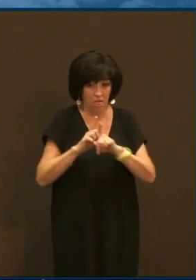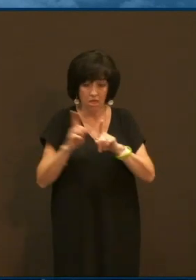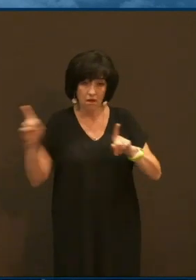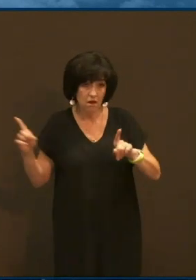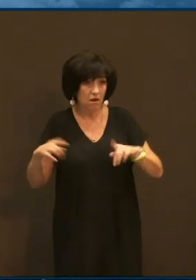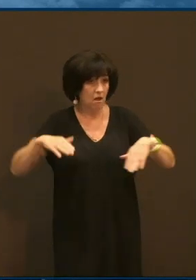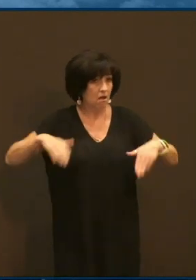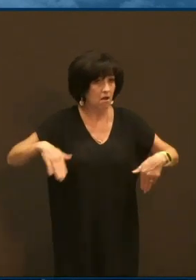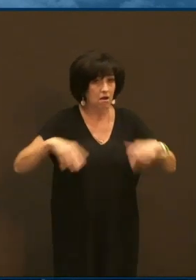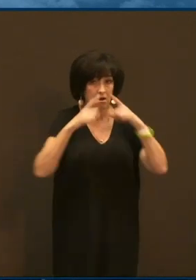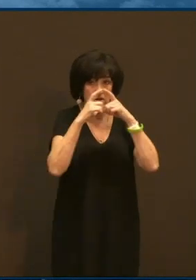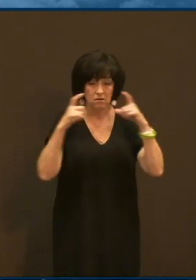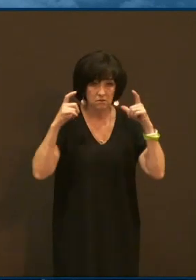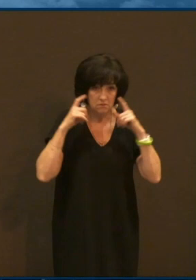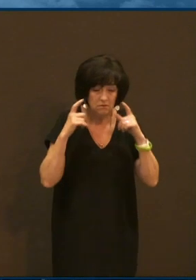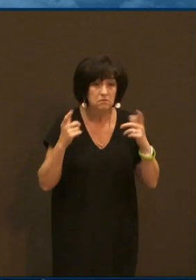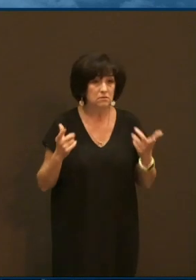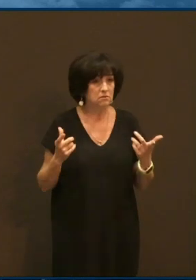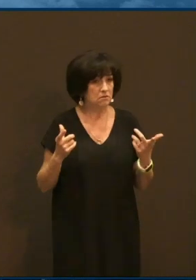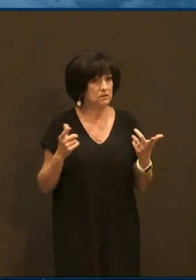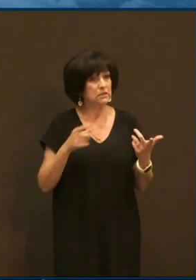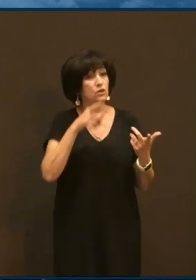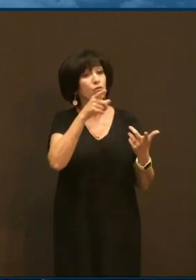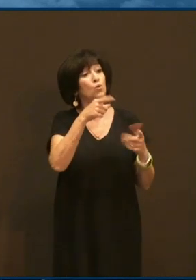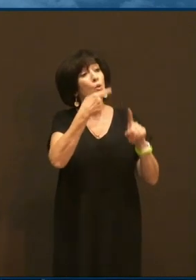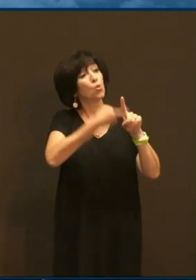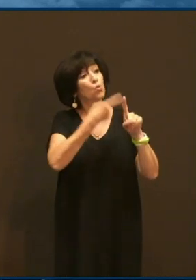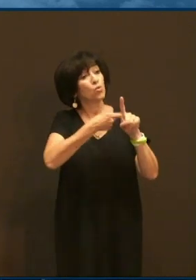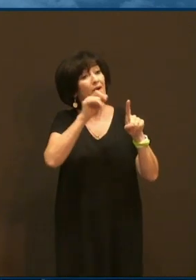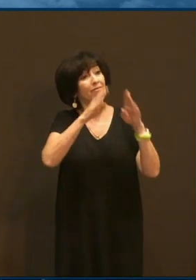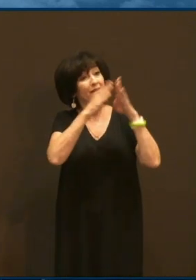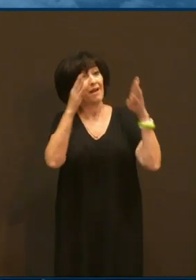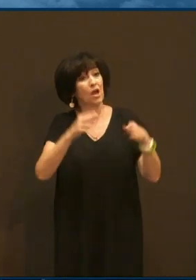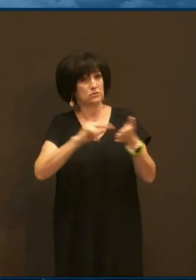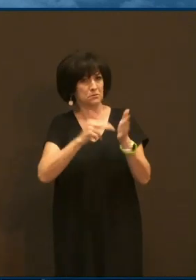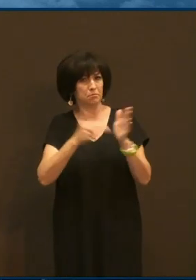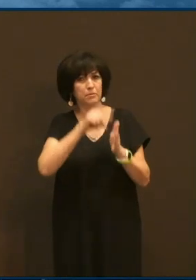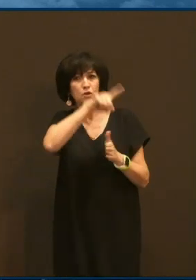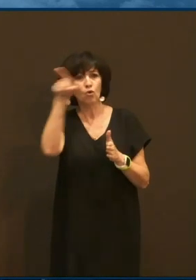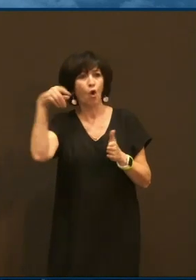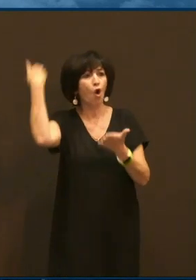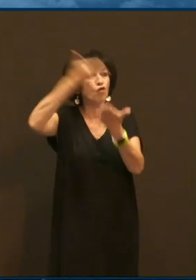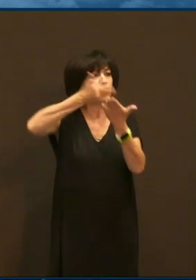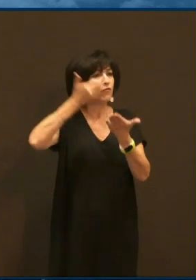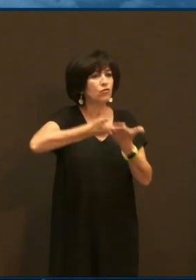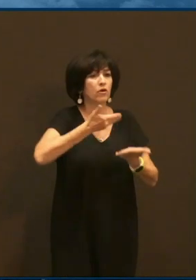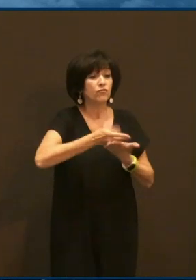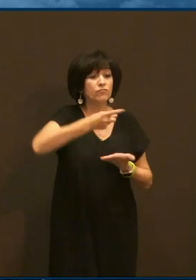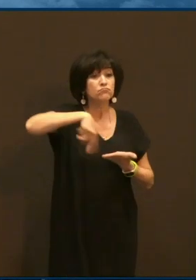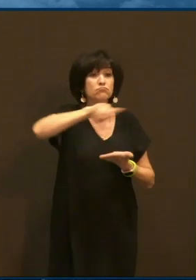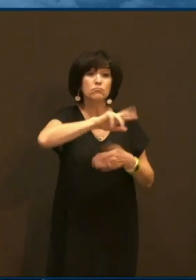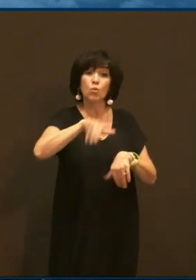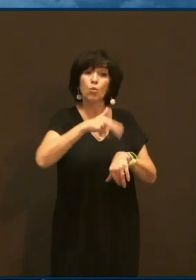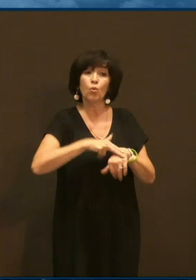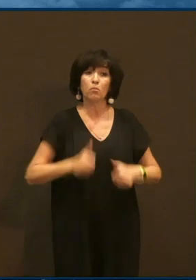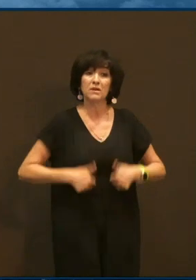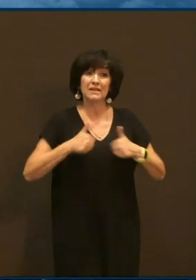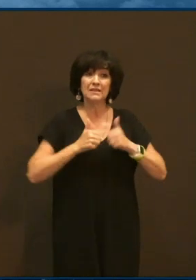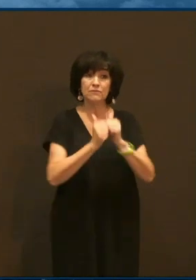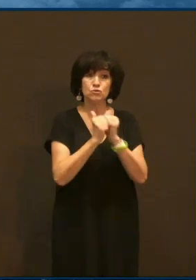who are not your direct family, that's also a risk. And if you participated